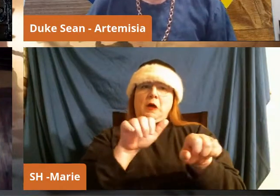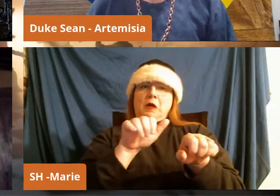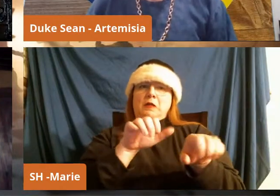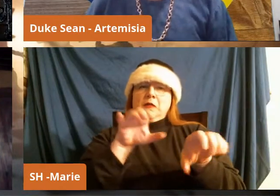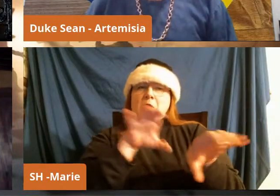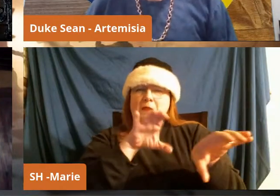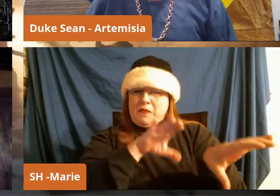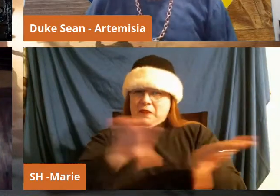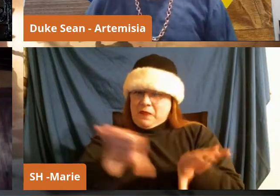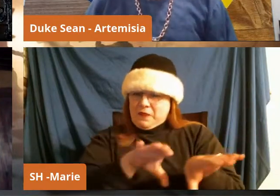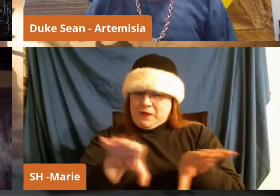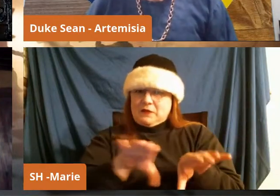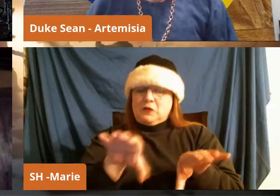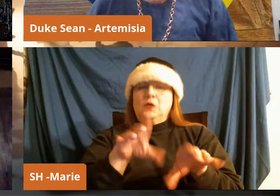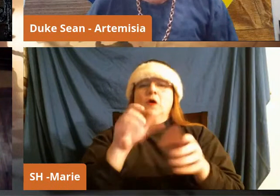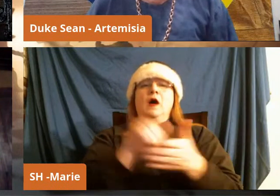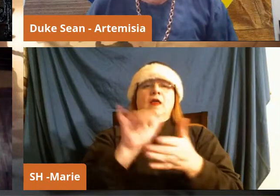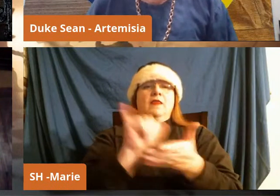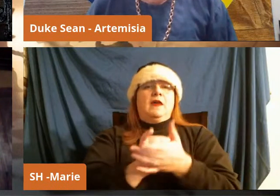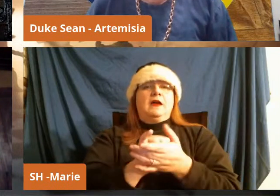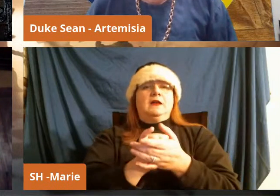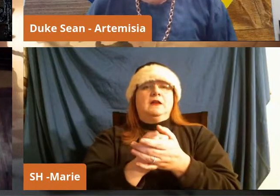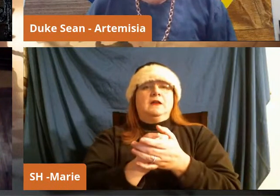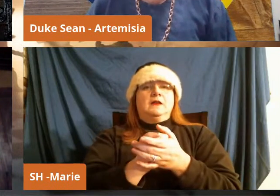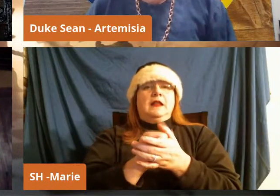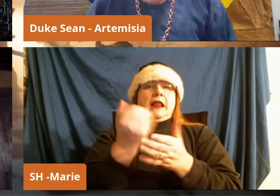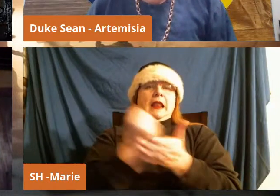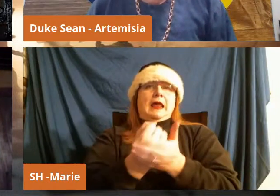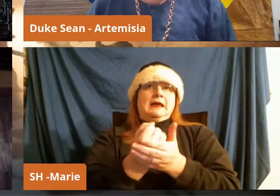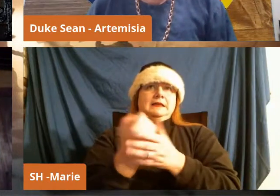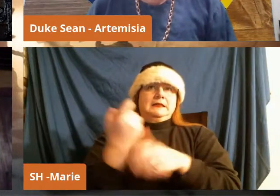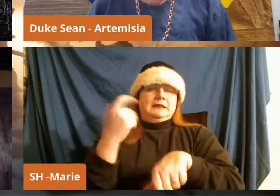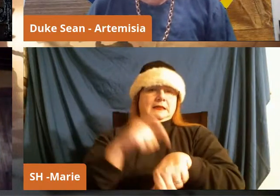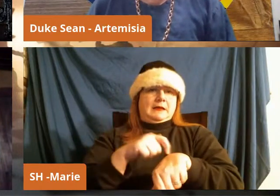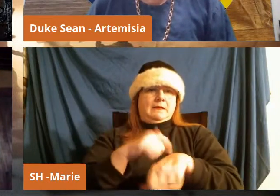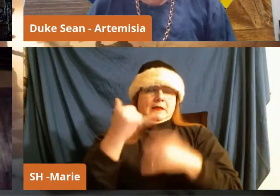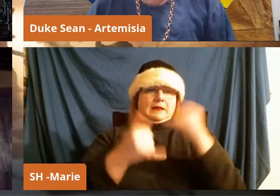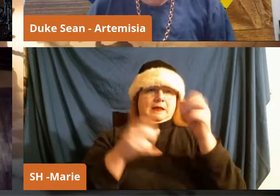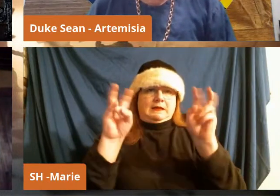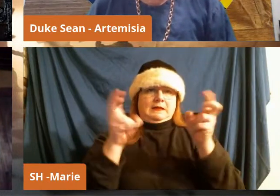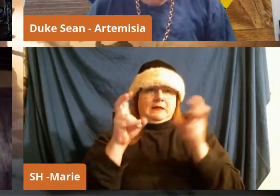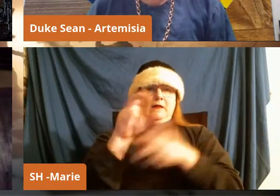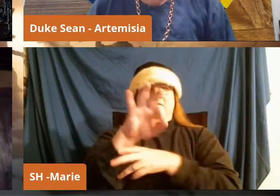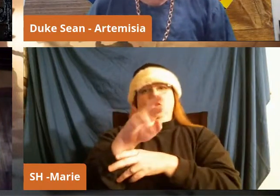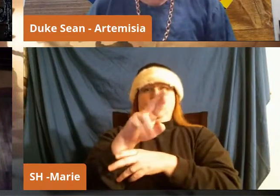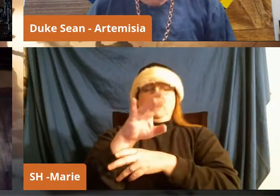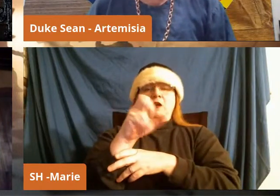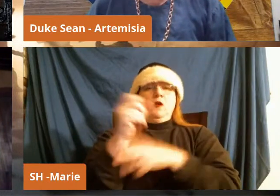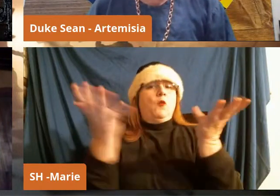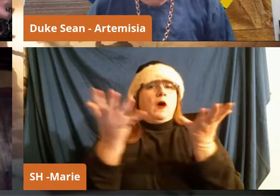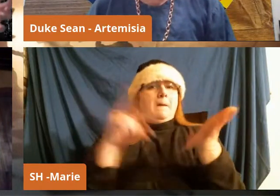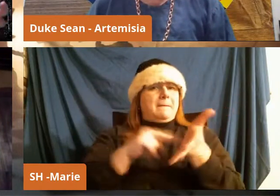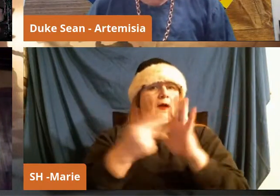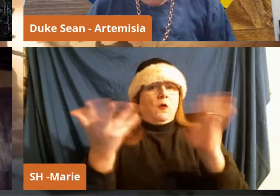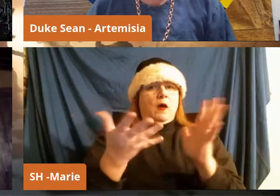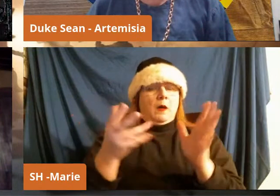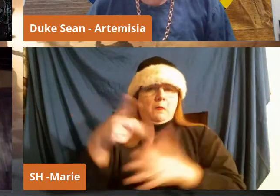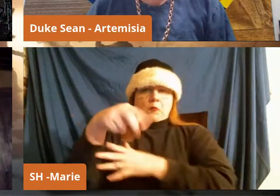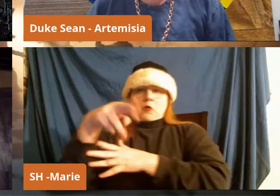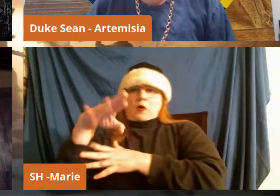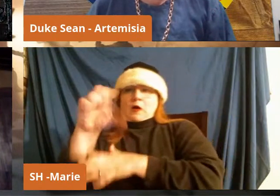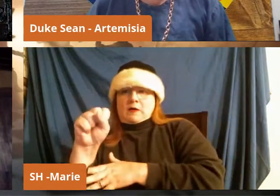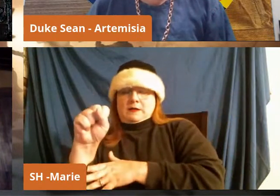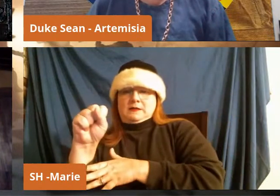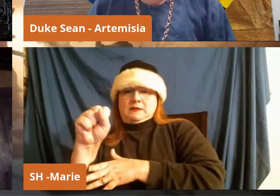of it. So in the last show, we talked about the definition we're using for franchise is there's prowess and